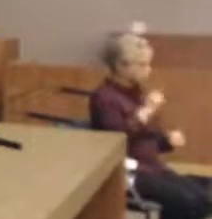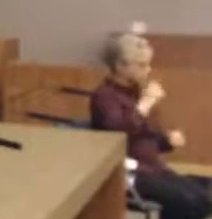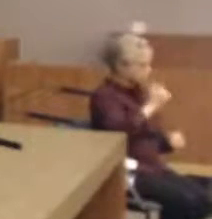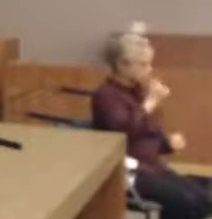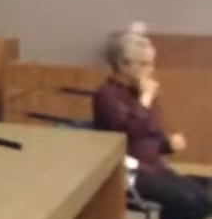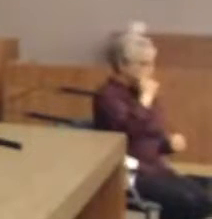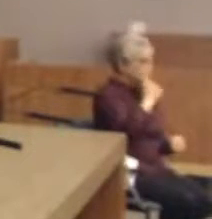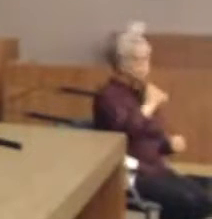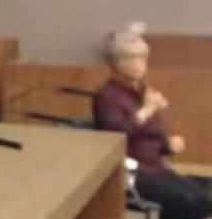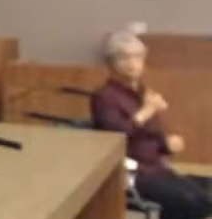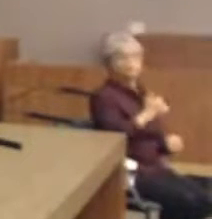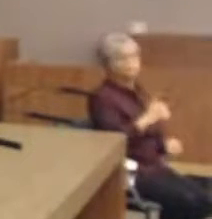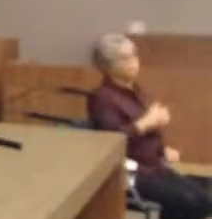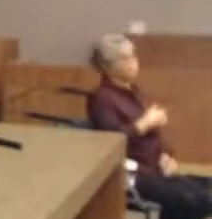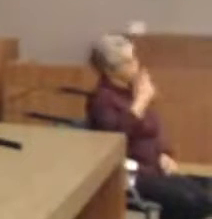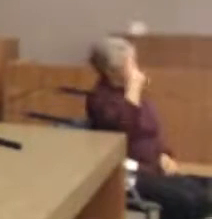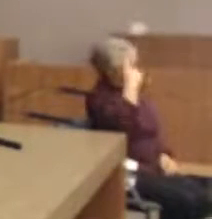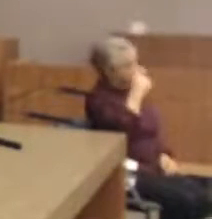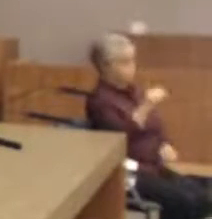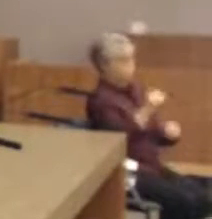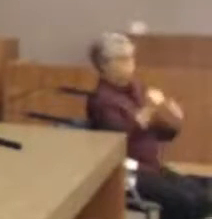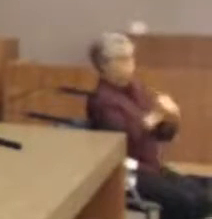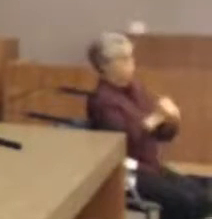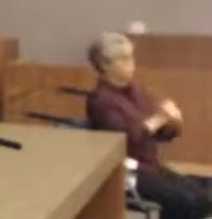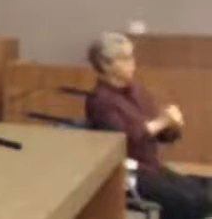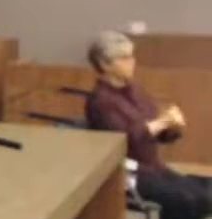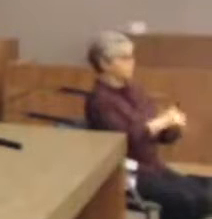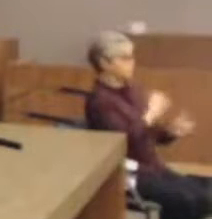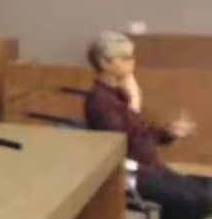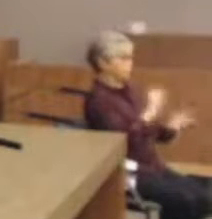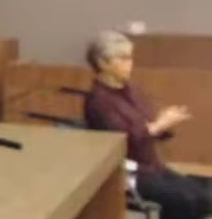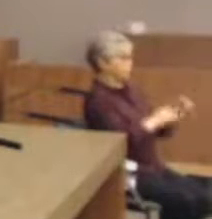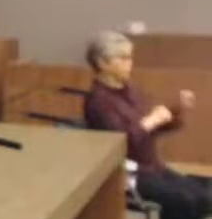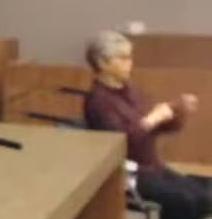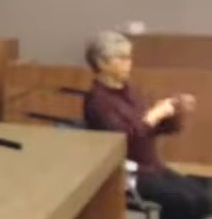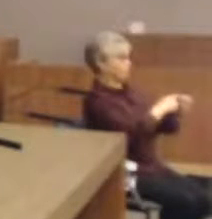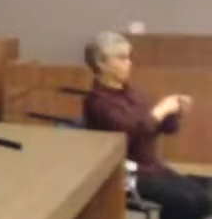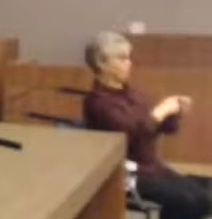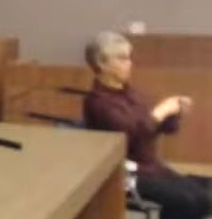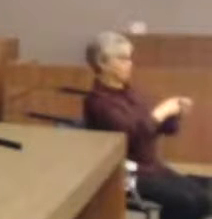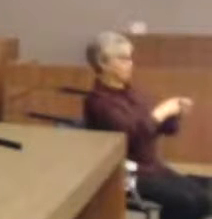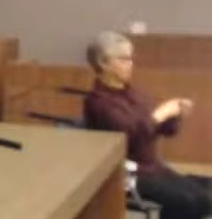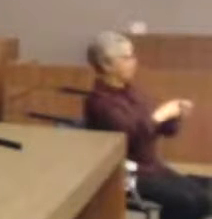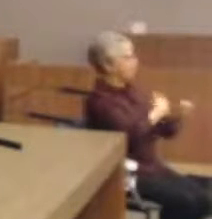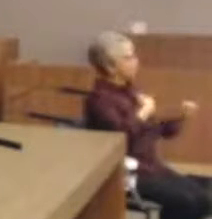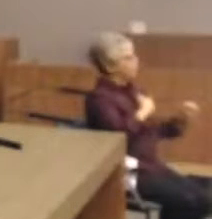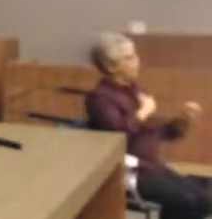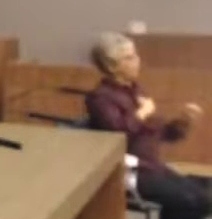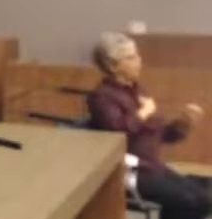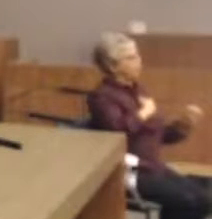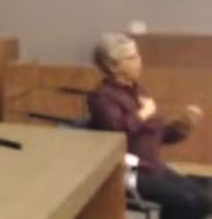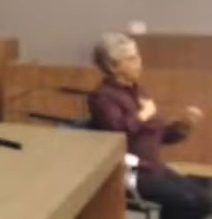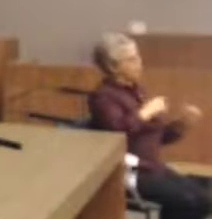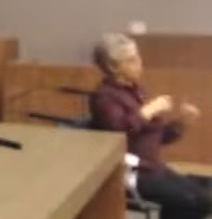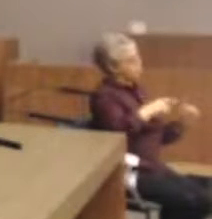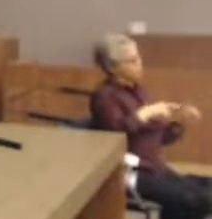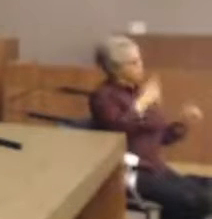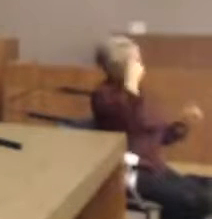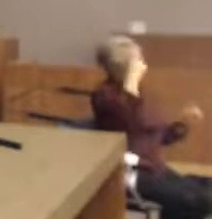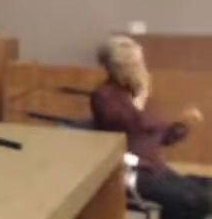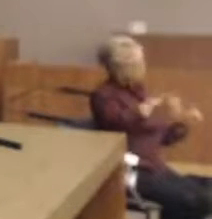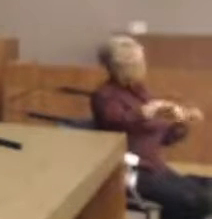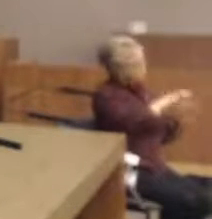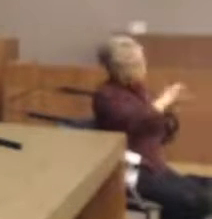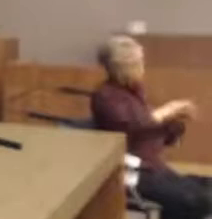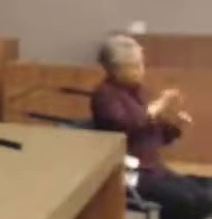well, I would tie that back to this. I would say that that's because of this. But sometimes the behaviors don't seem related. Like, all of a sudden my